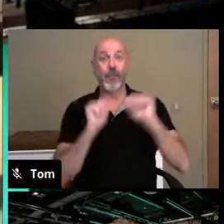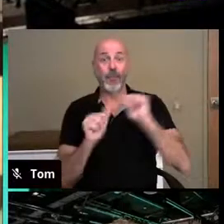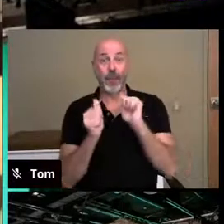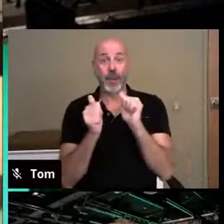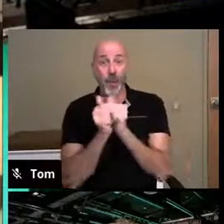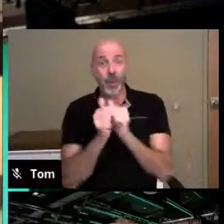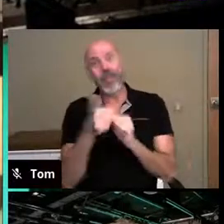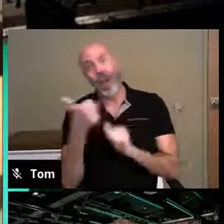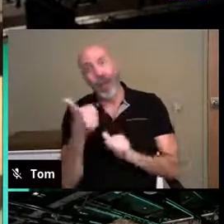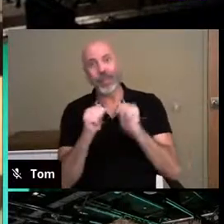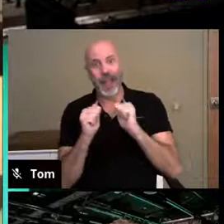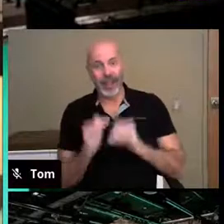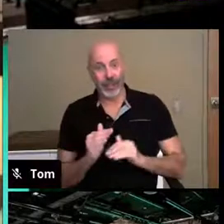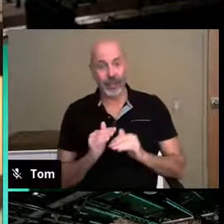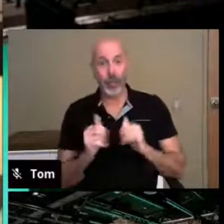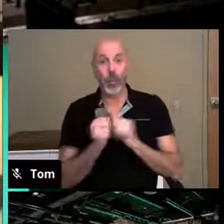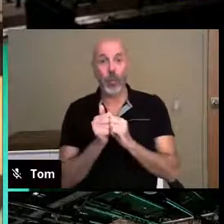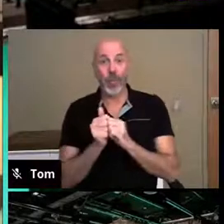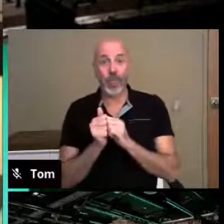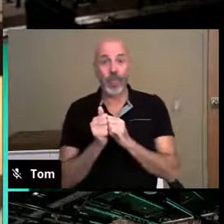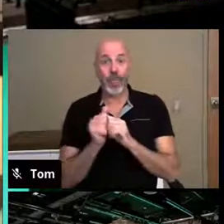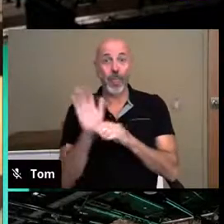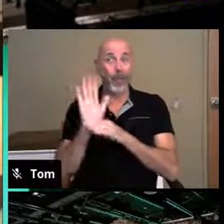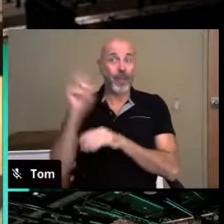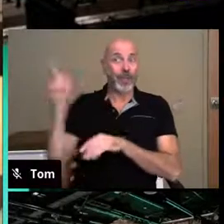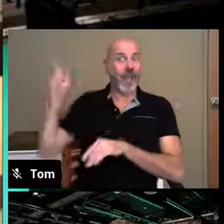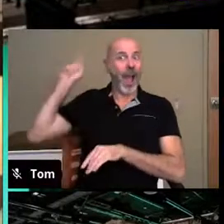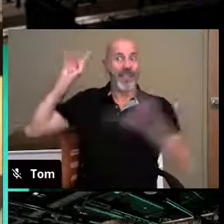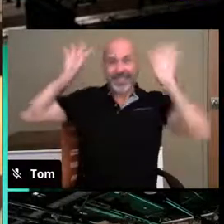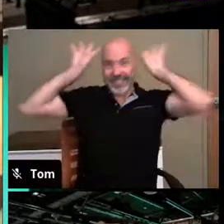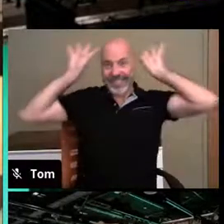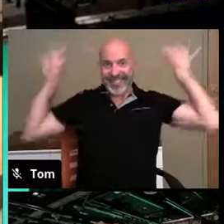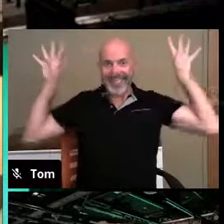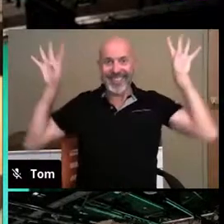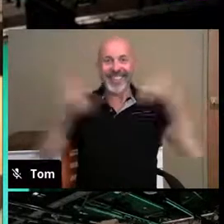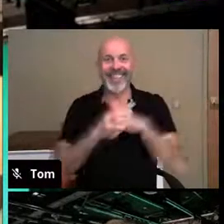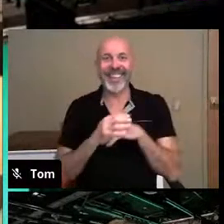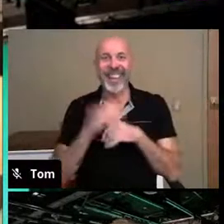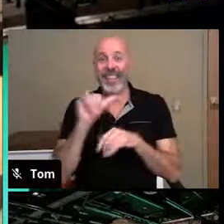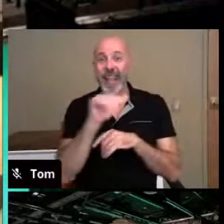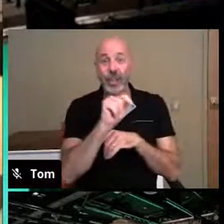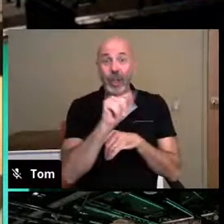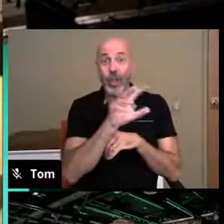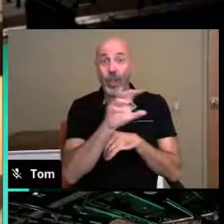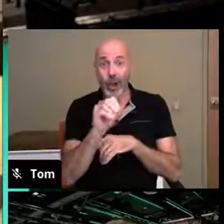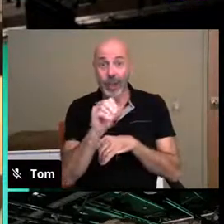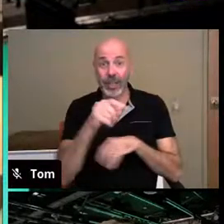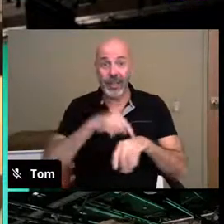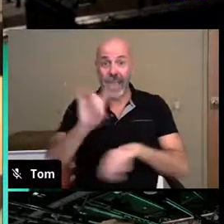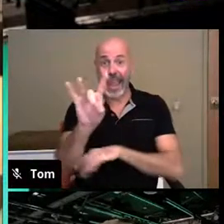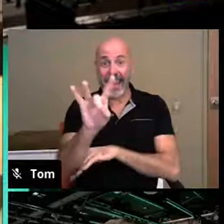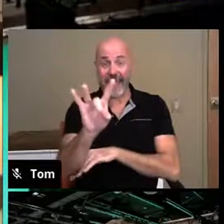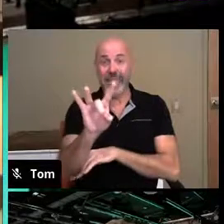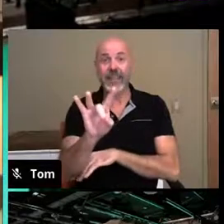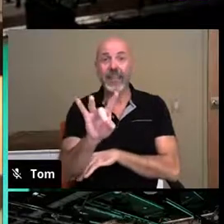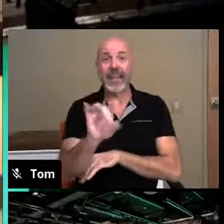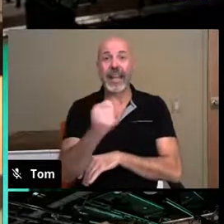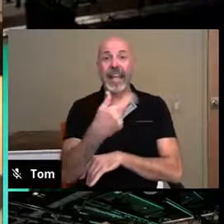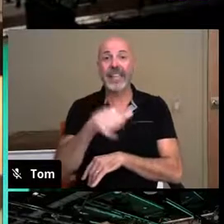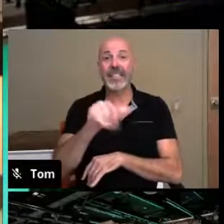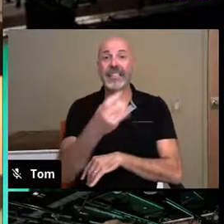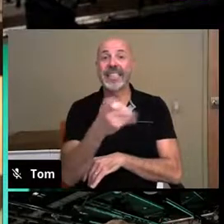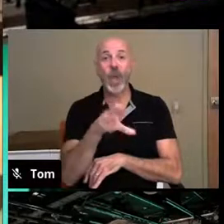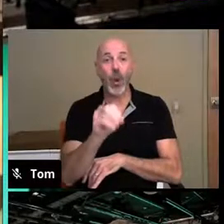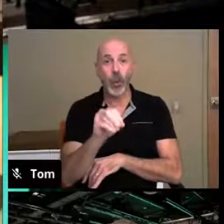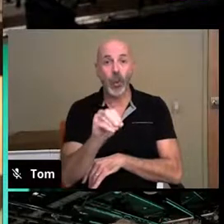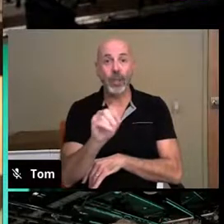other performers with the movie behind us, Rocky Horror Picture Show, on October 30th at 8 p.m. in Escondido. So if you